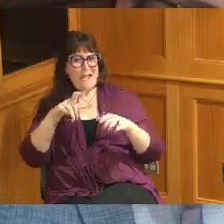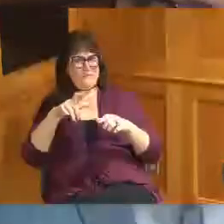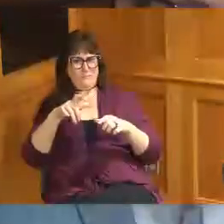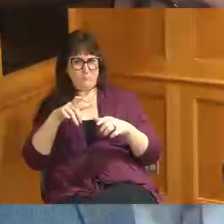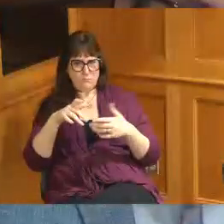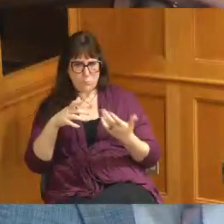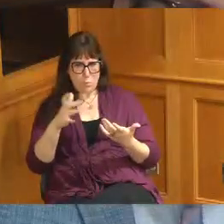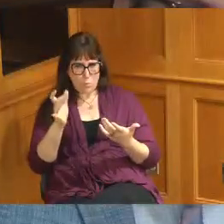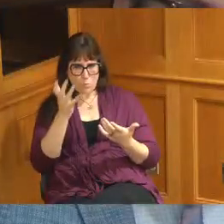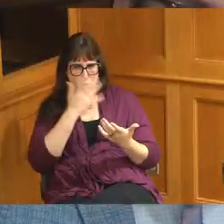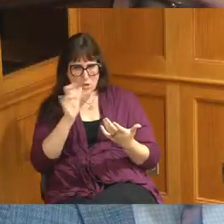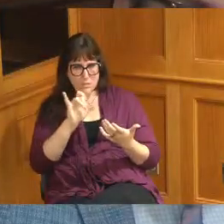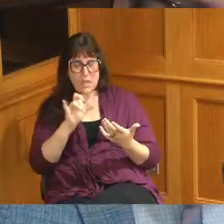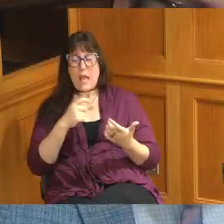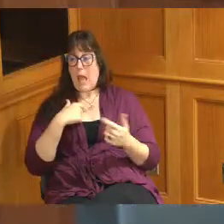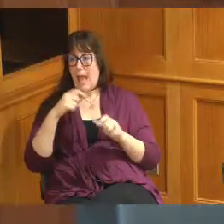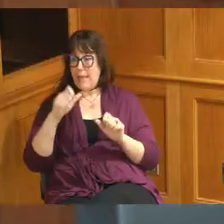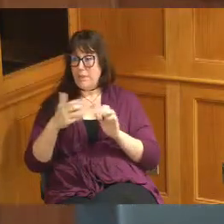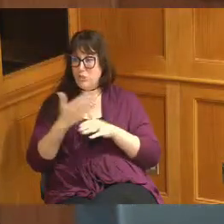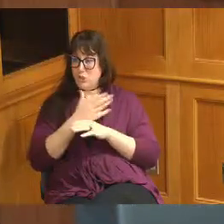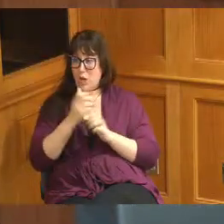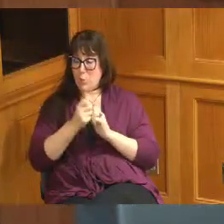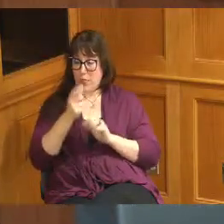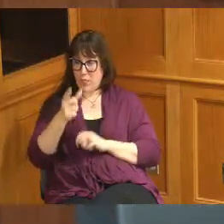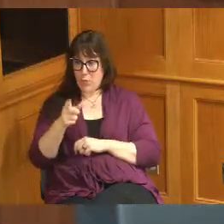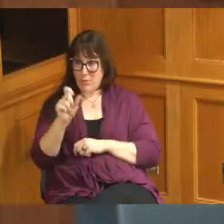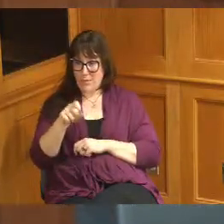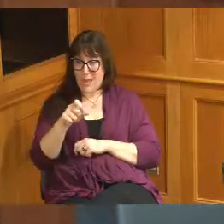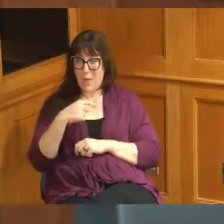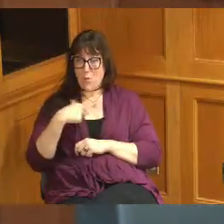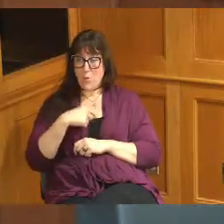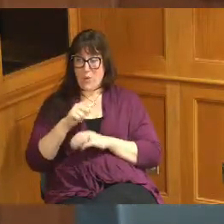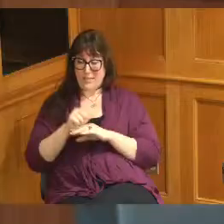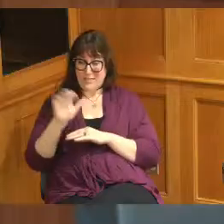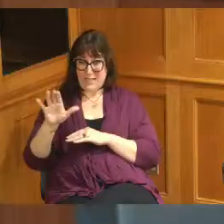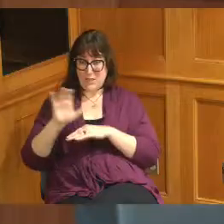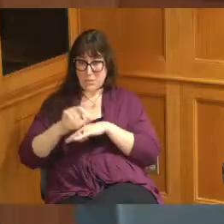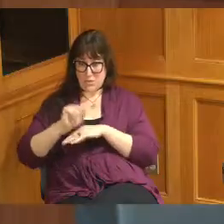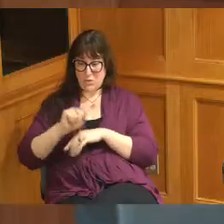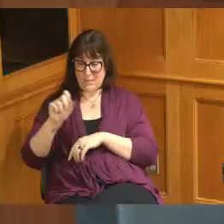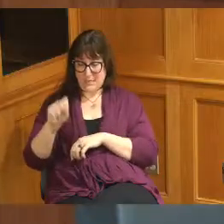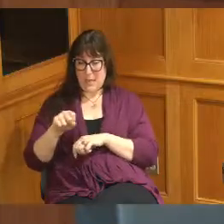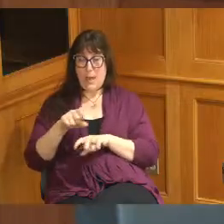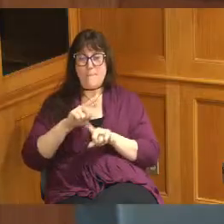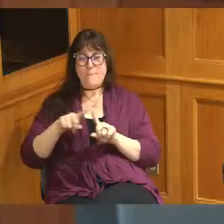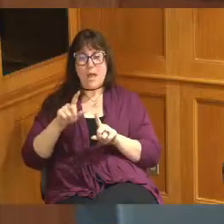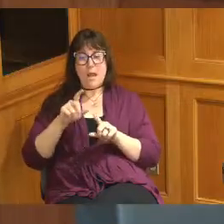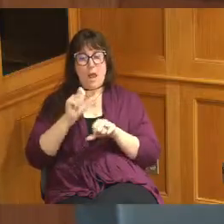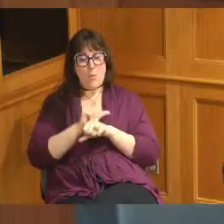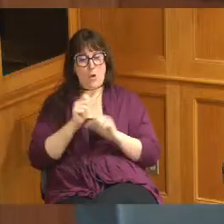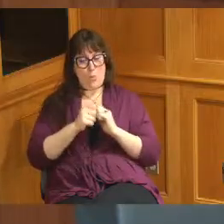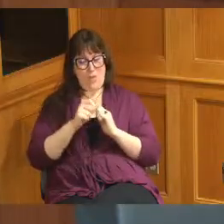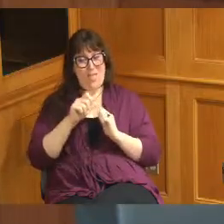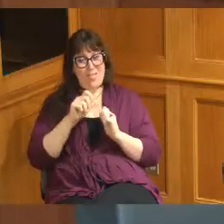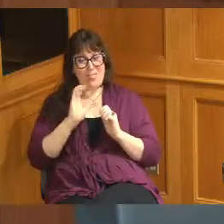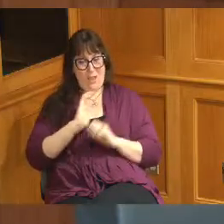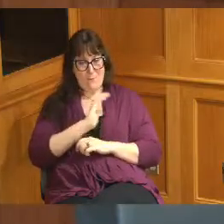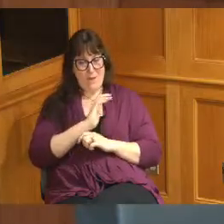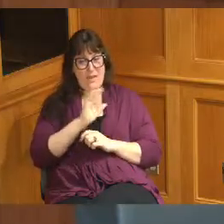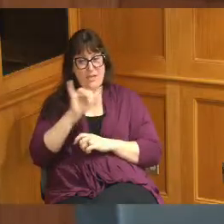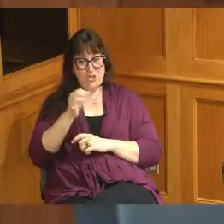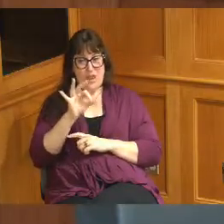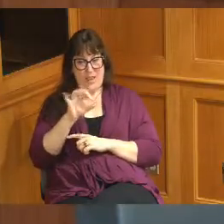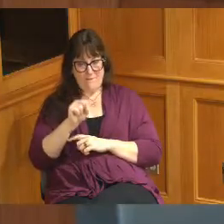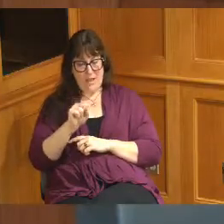to make it, and I can share the scope with you. I have no issue with what we sent to the consultants, sorry. But I worked with the levy committee and actually worked with JFS